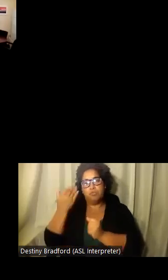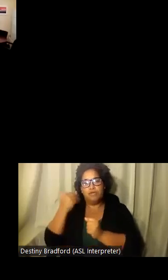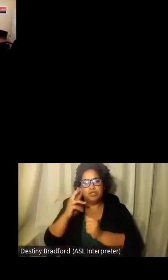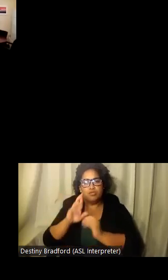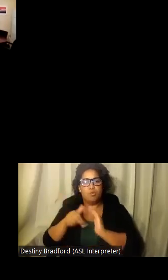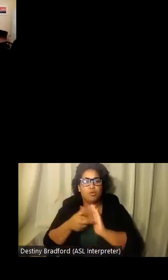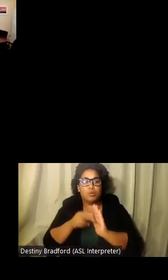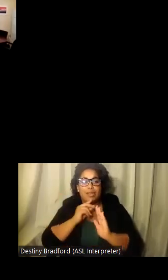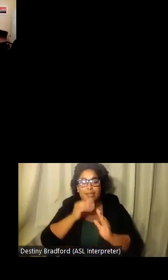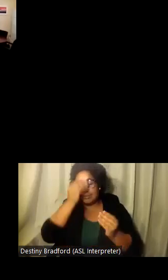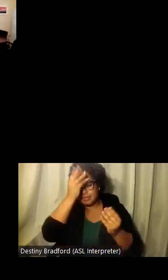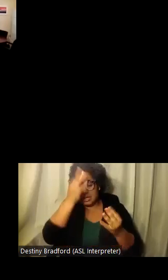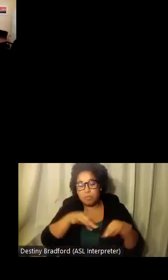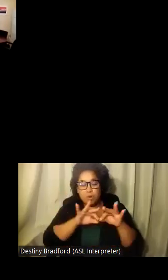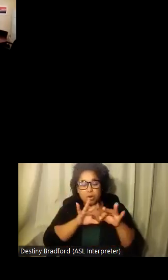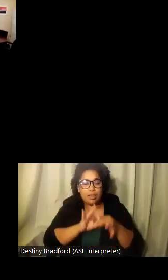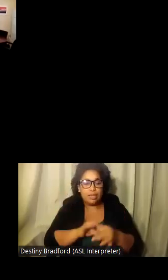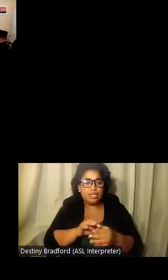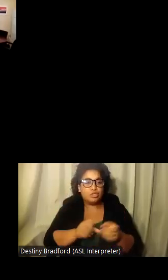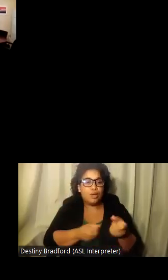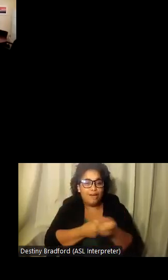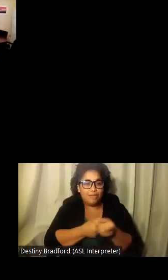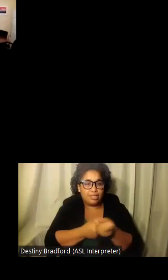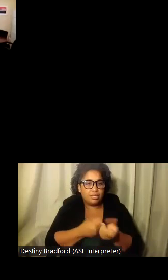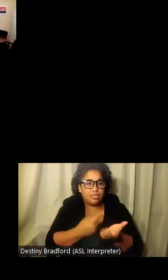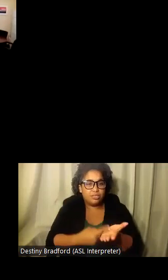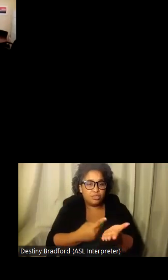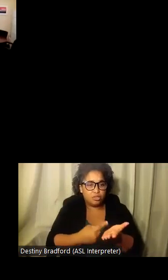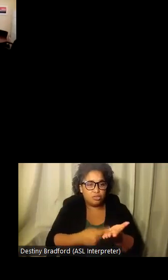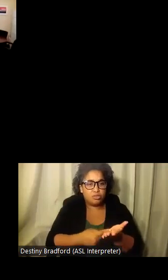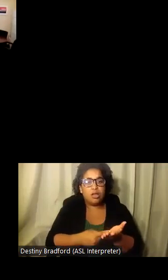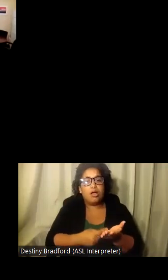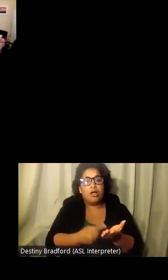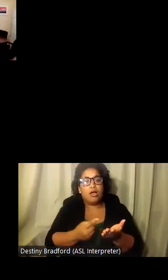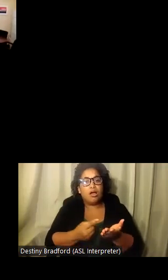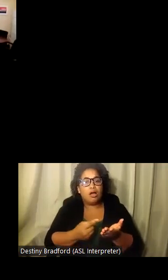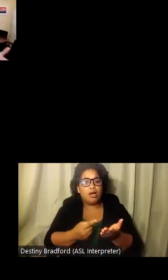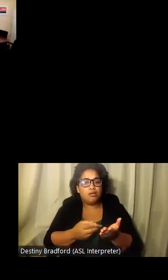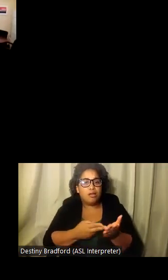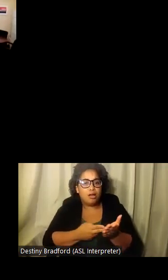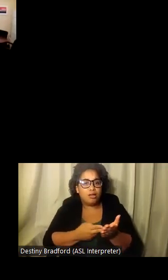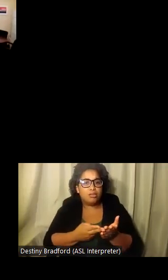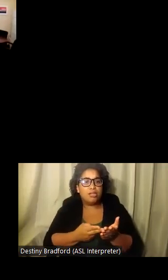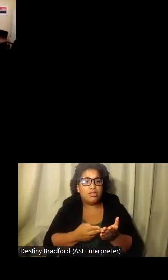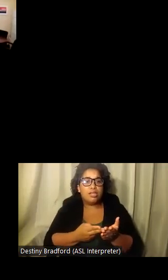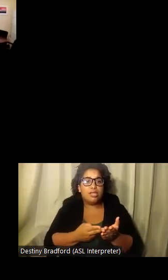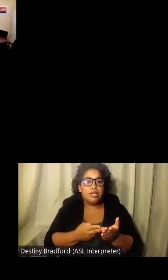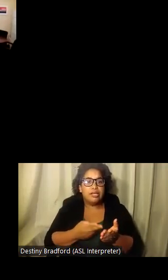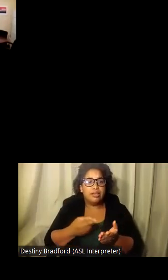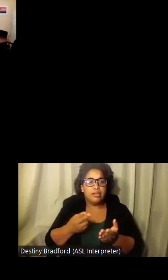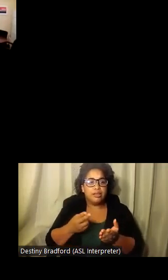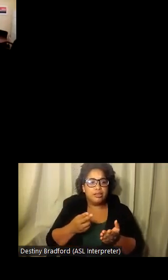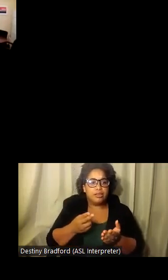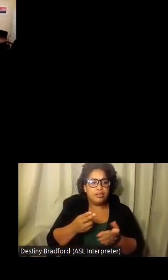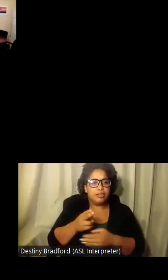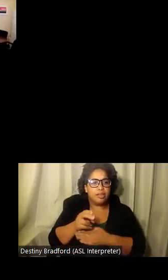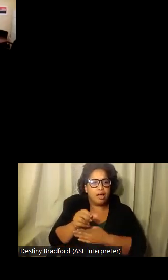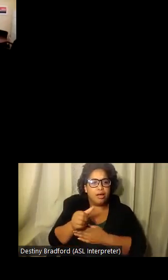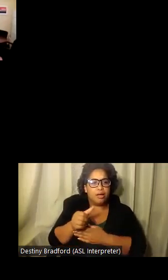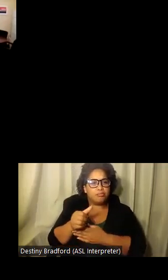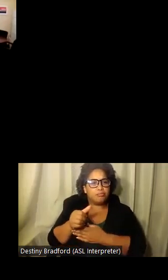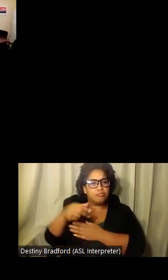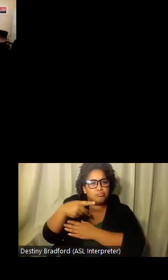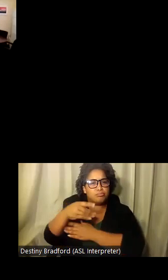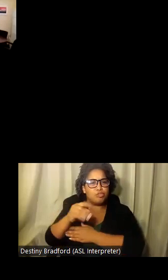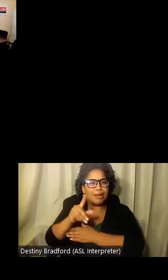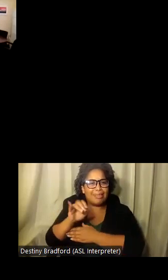really important part of the advocacy conversation that's taking place. And others, frankly, have been doing this better than we have for a long time. For quite frankly, a